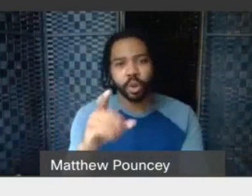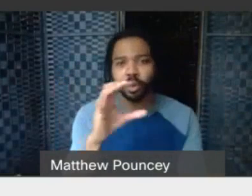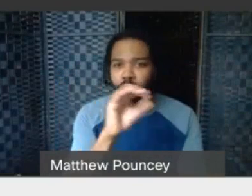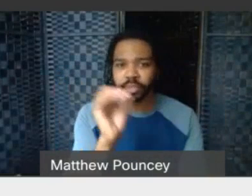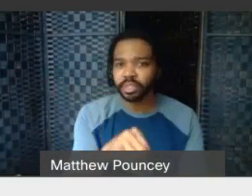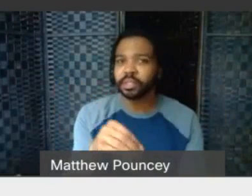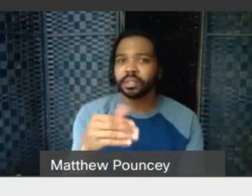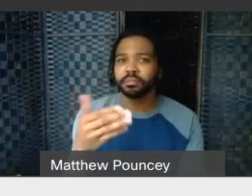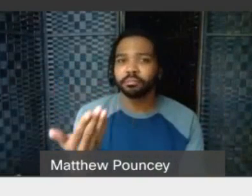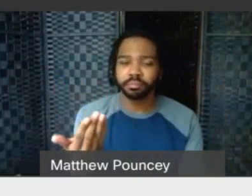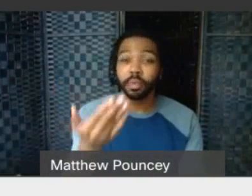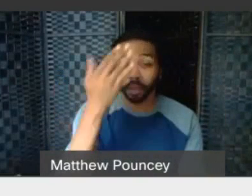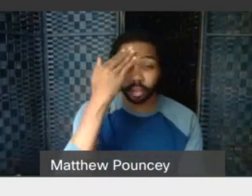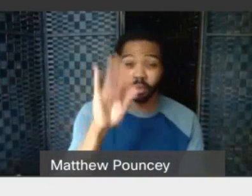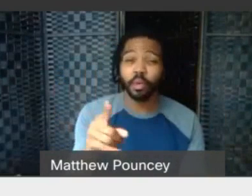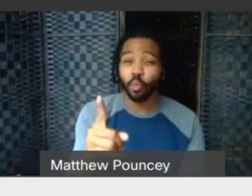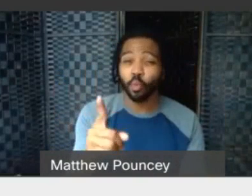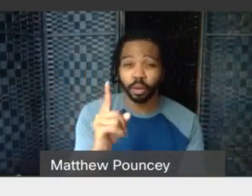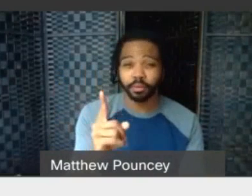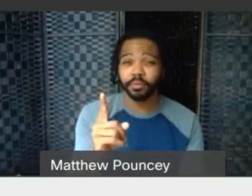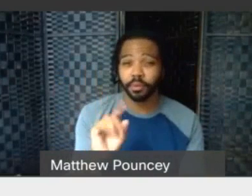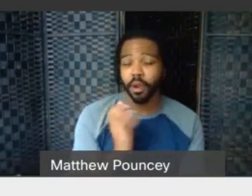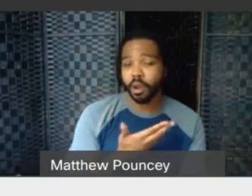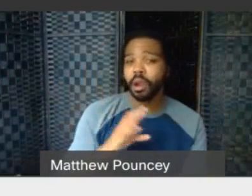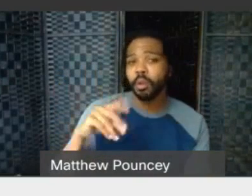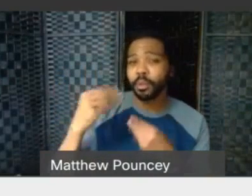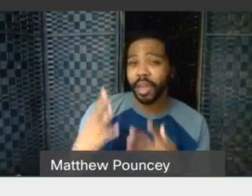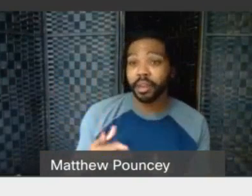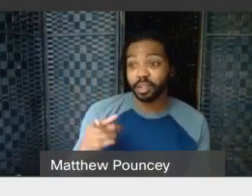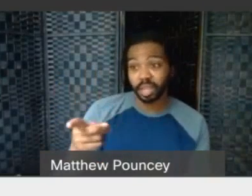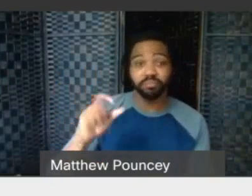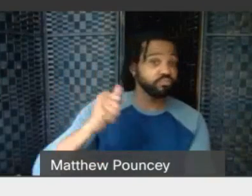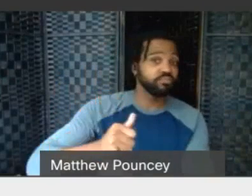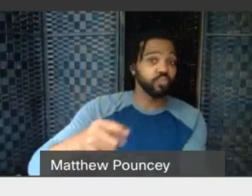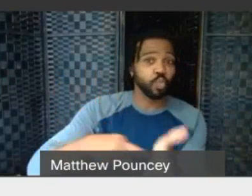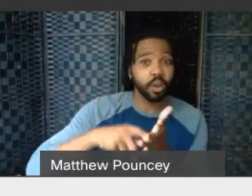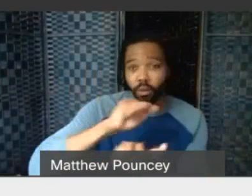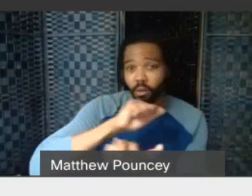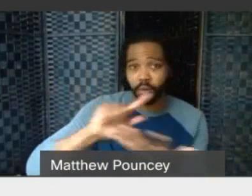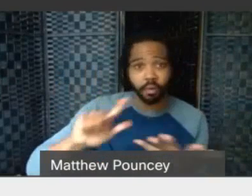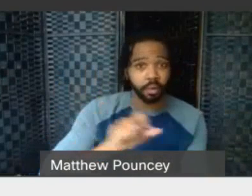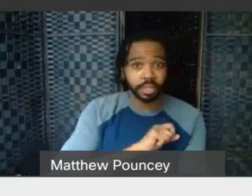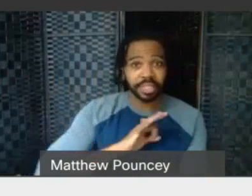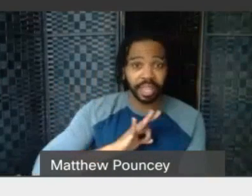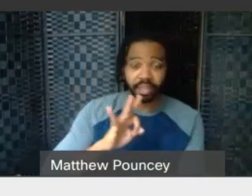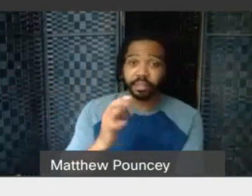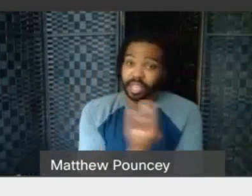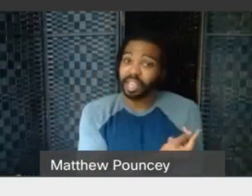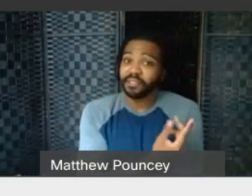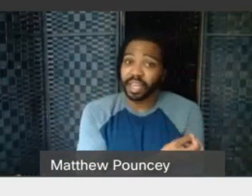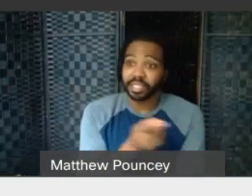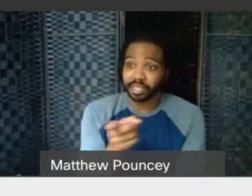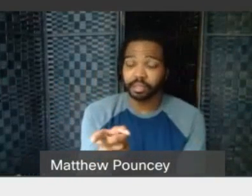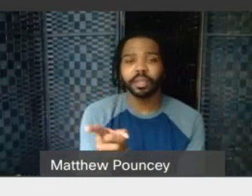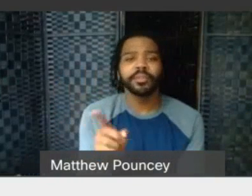know that one of our providers that implemented a requirement that all their staff get vaccinated had, of course, an exception